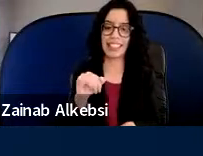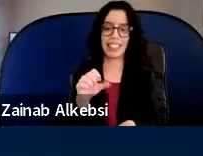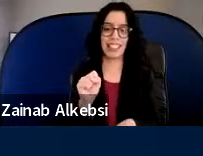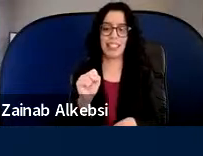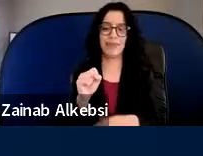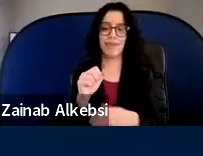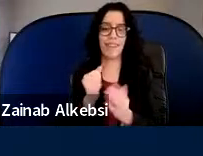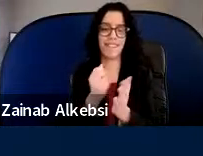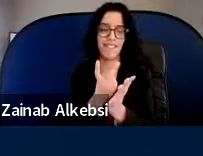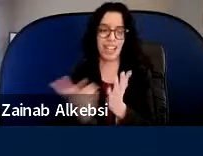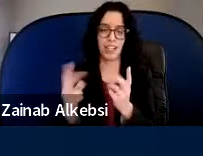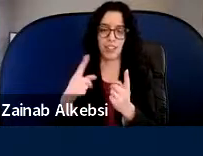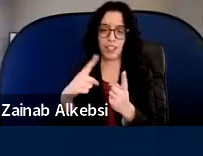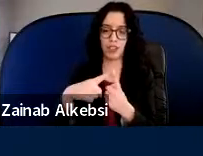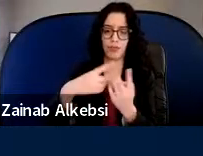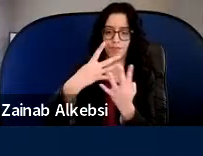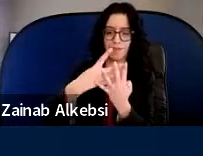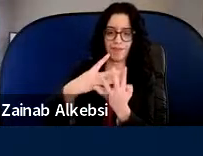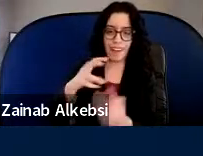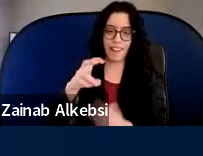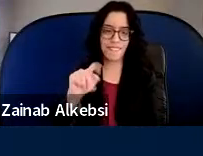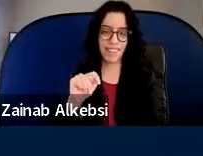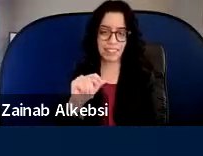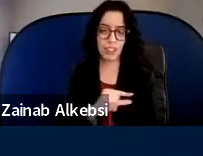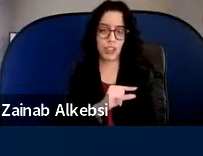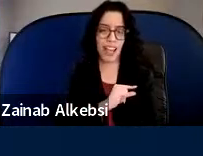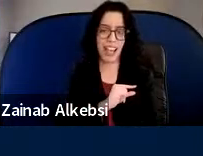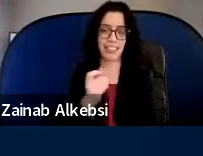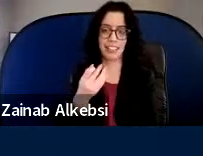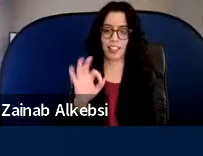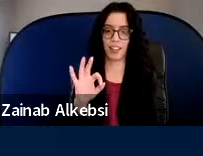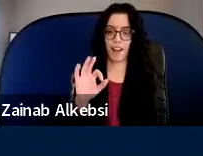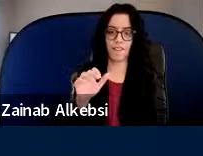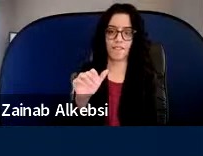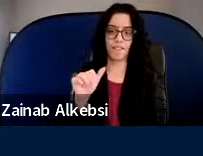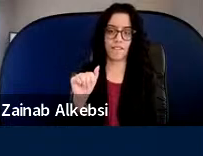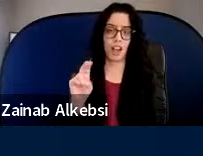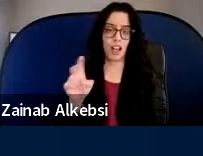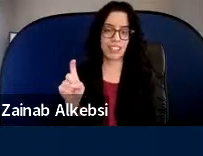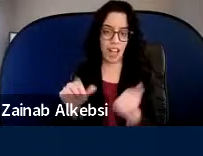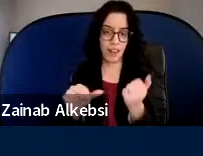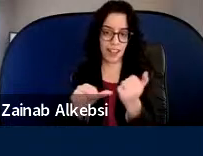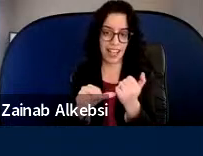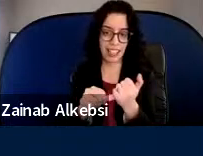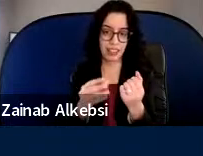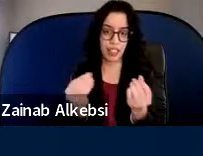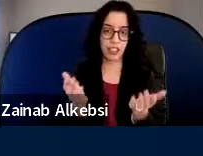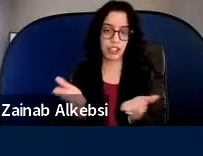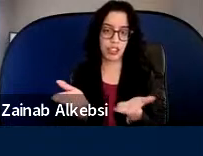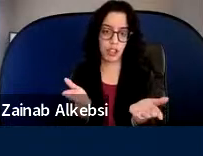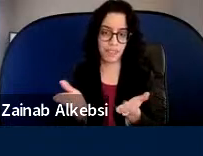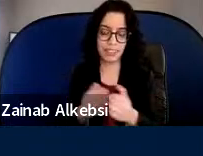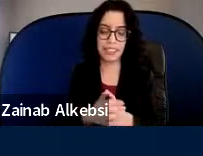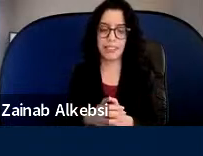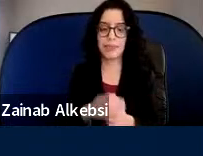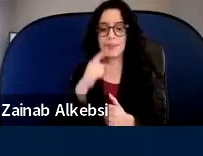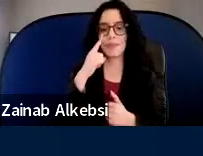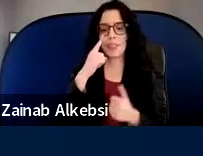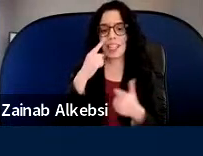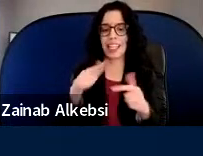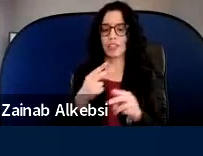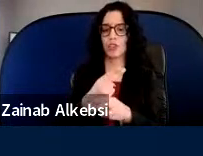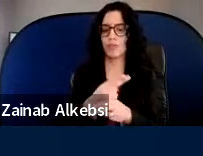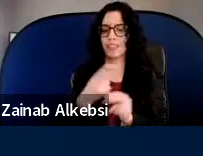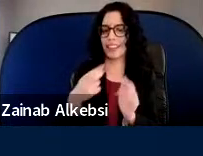momentarily. And then with the auxiliary aids and services, there's typically a failure to vet the quality